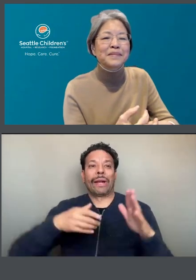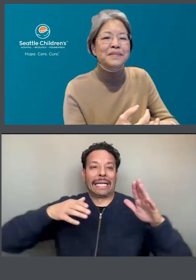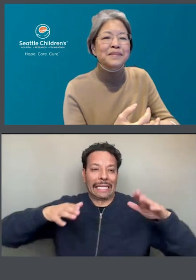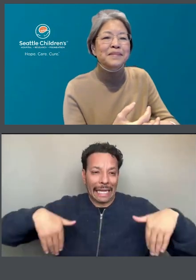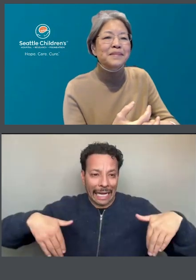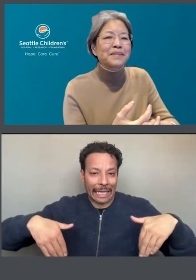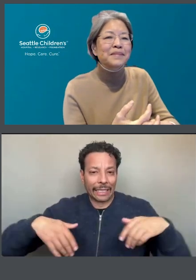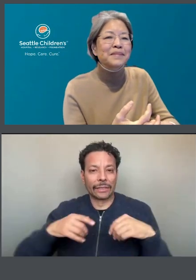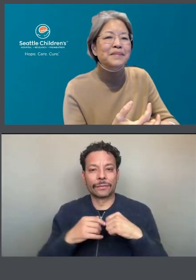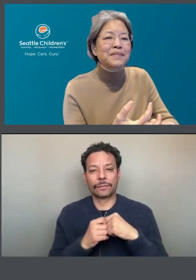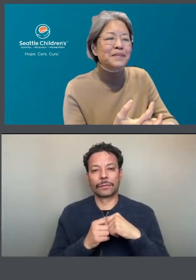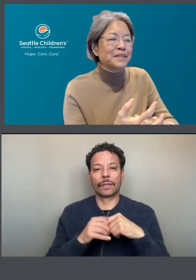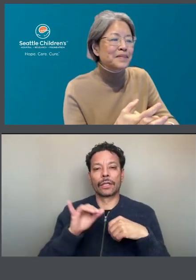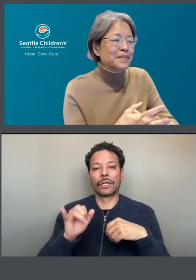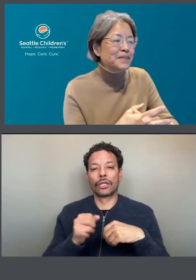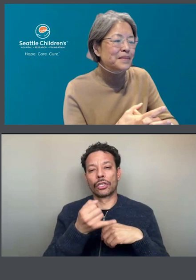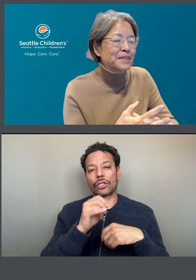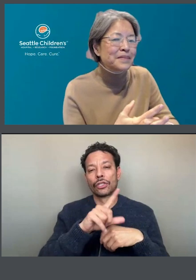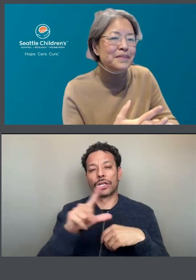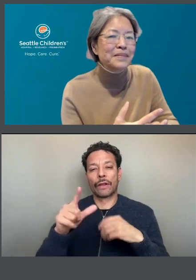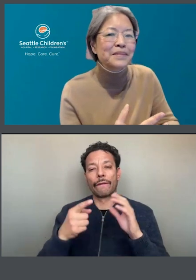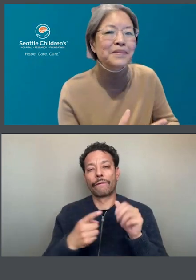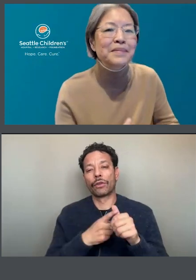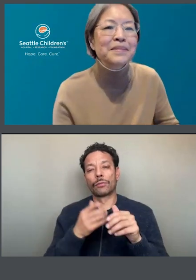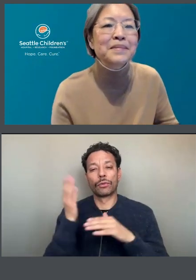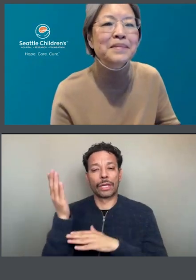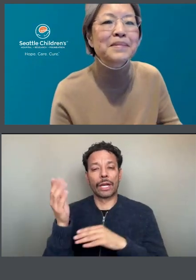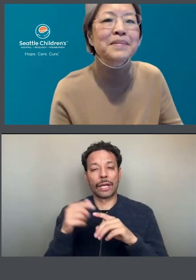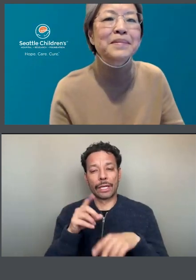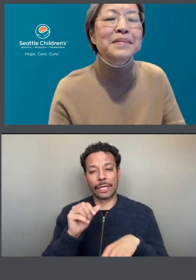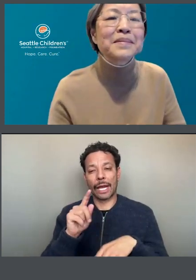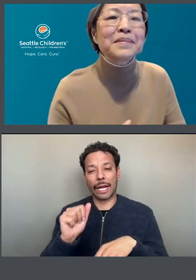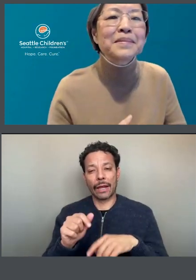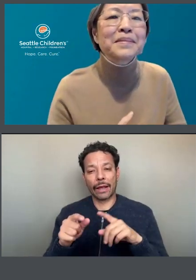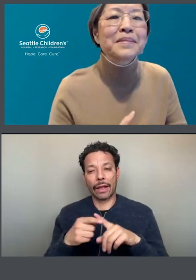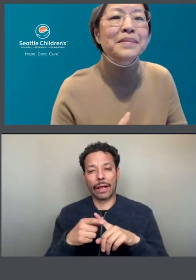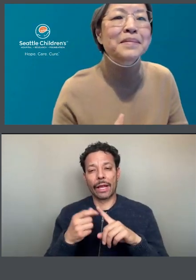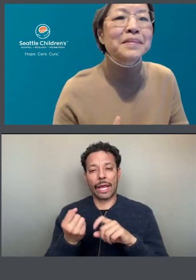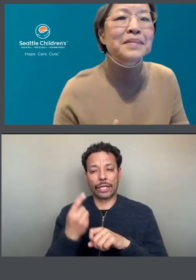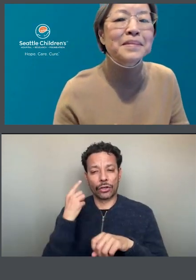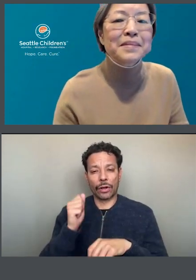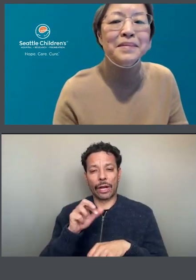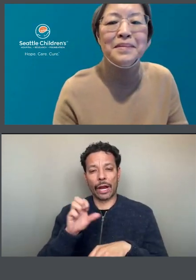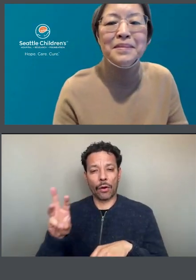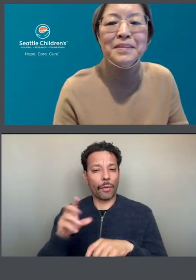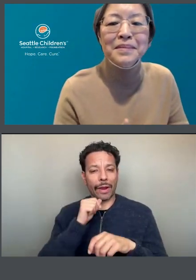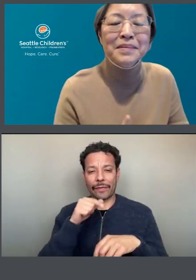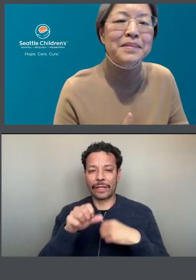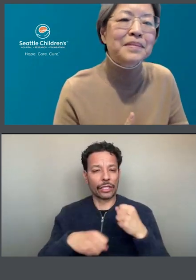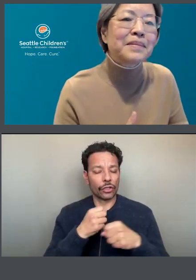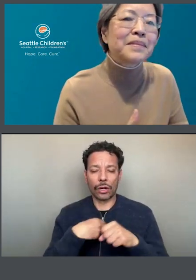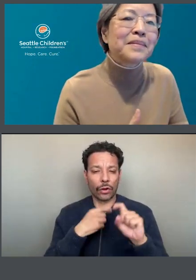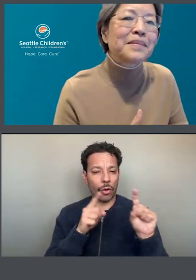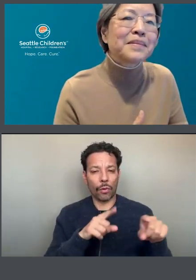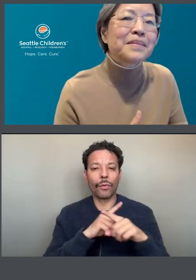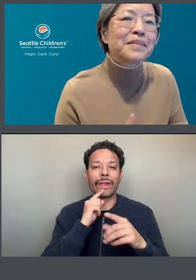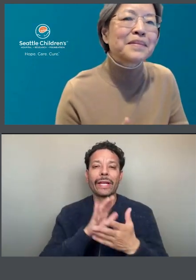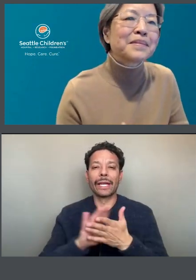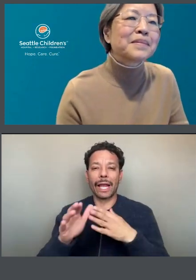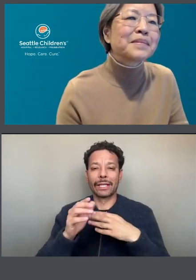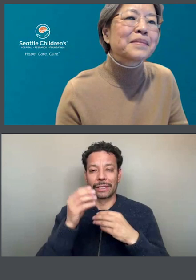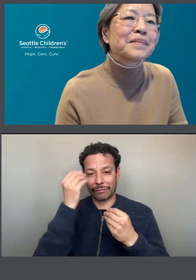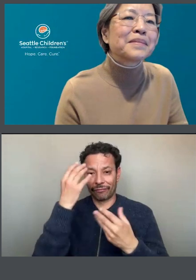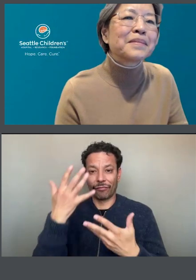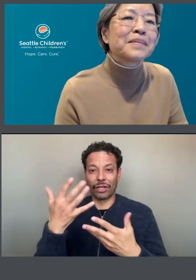Jill first presented some data last year at ARO. I didn't go this year, but really nice data in a good data